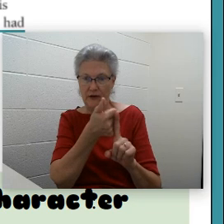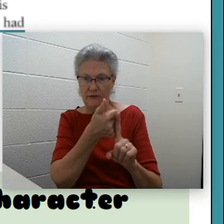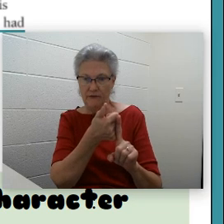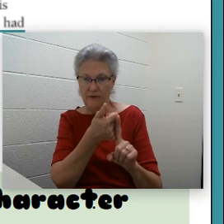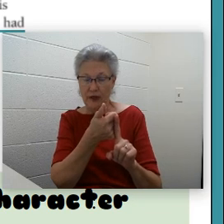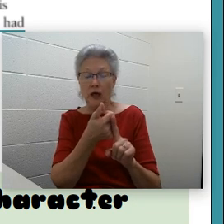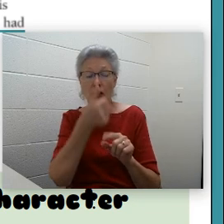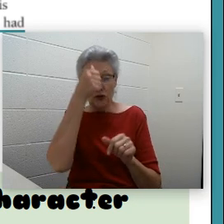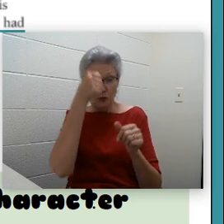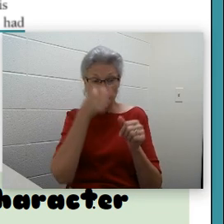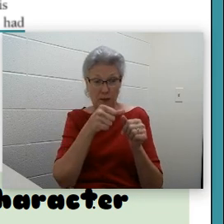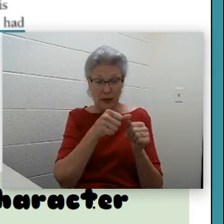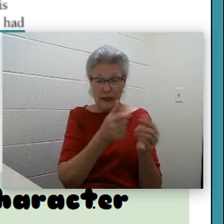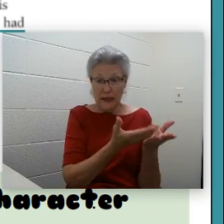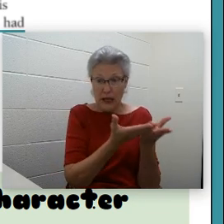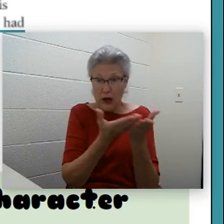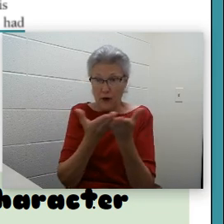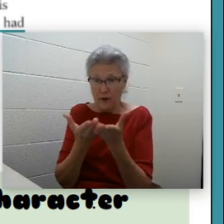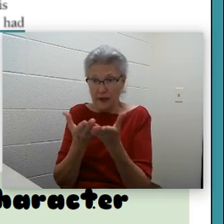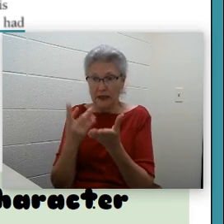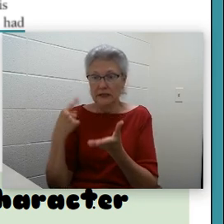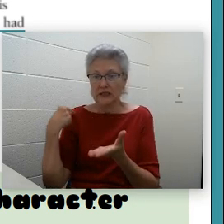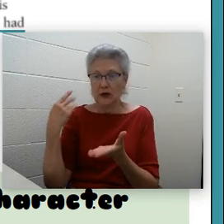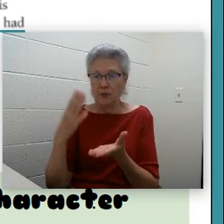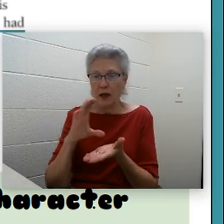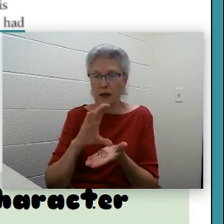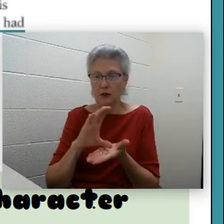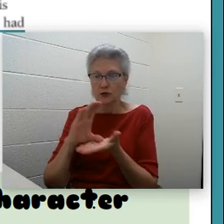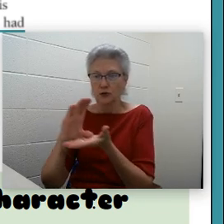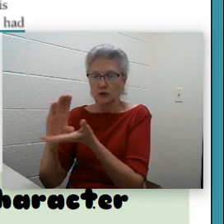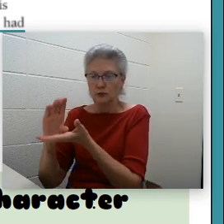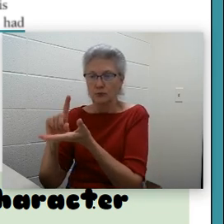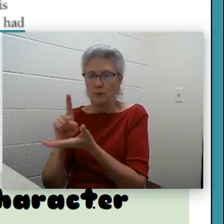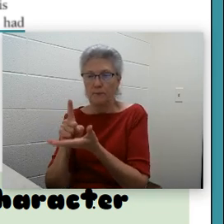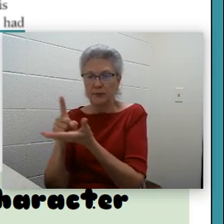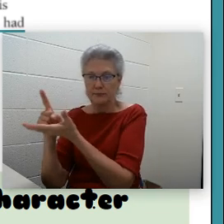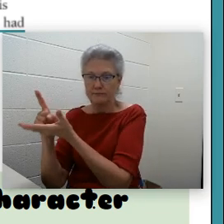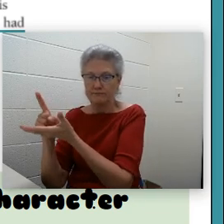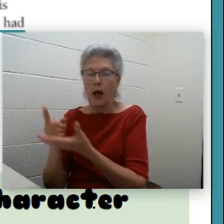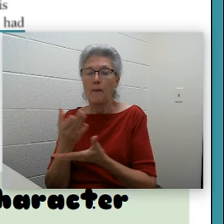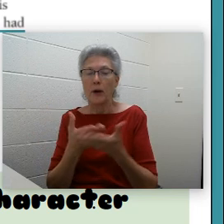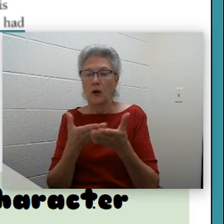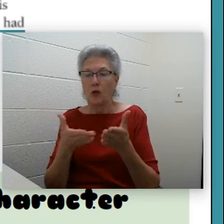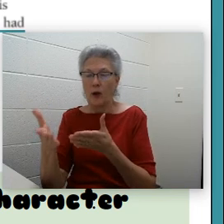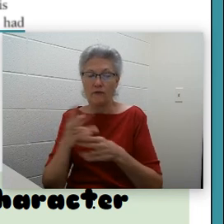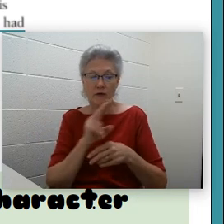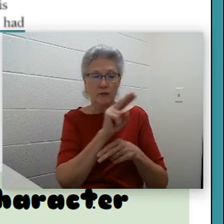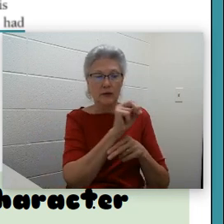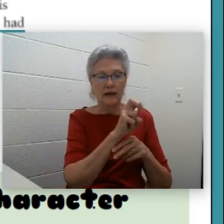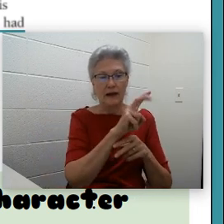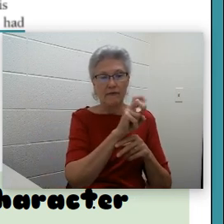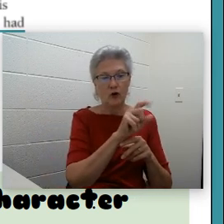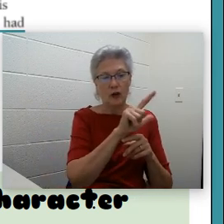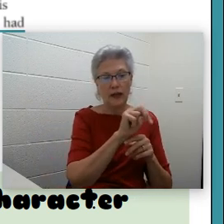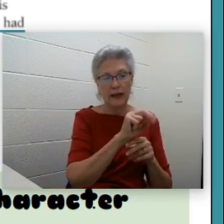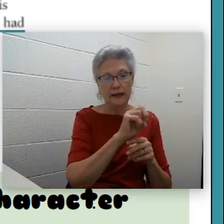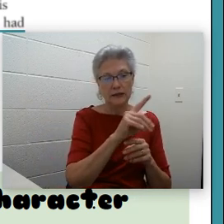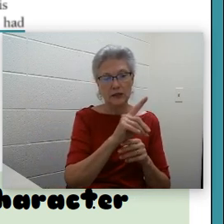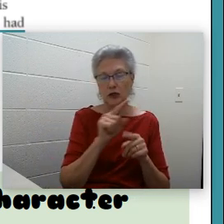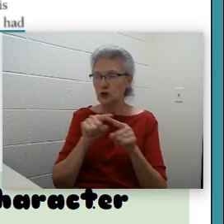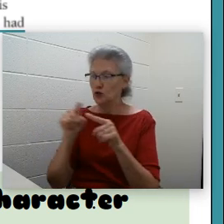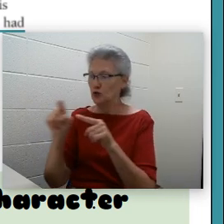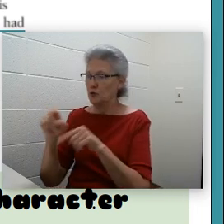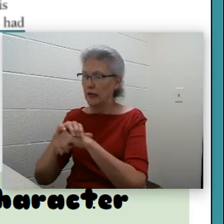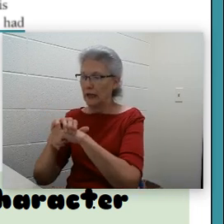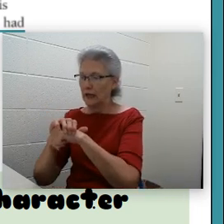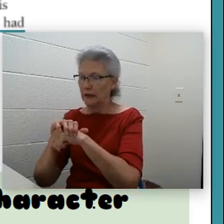carried Tinkerbell part of the way from probably Neverland to England, where Wendy lives. He also jumped at the